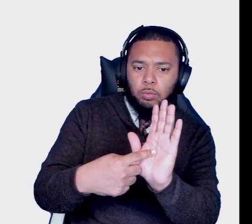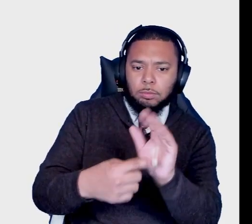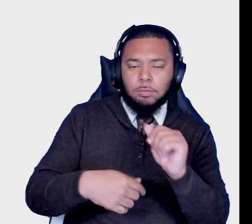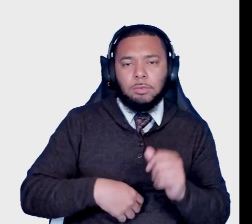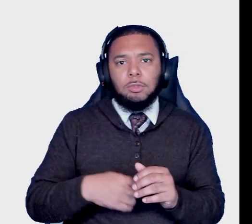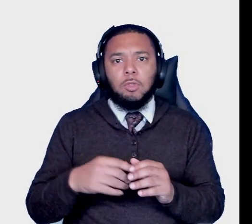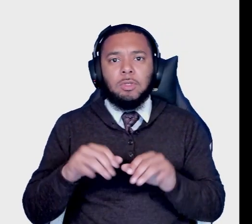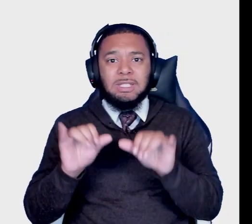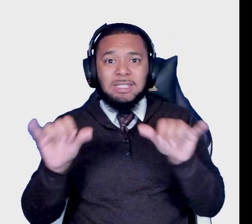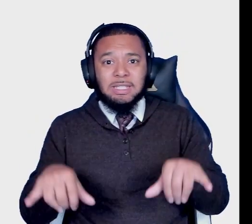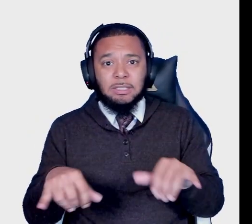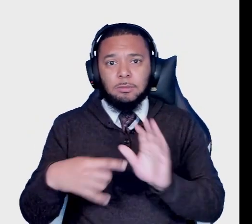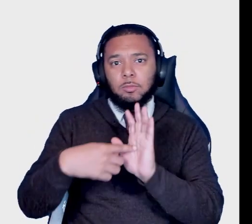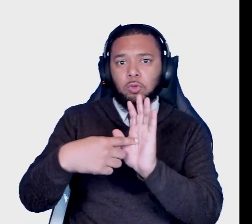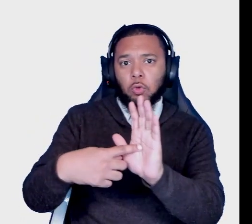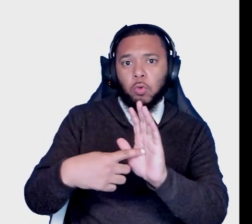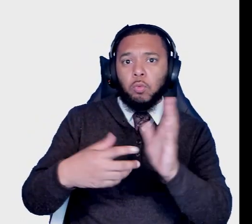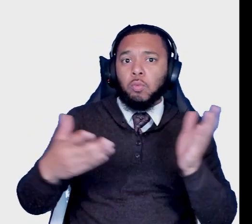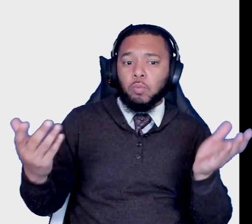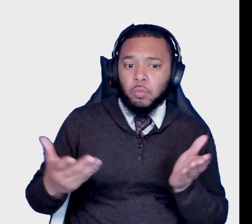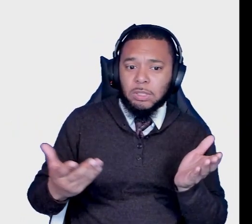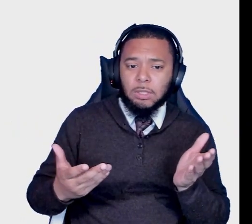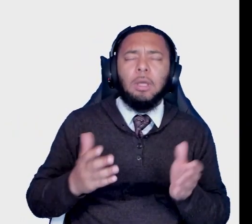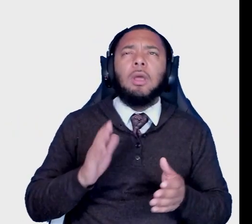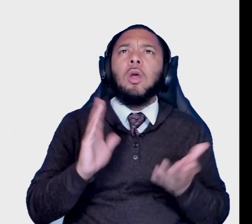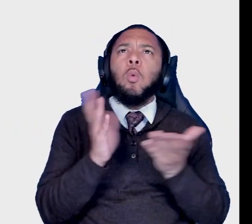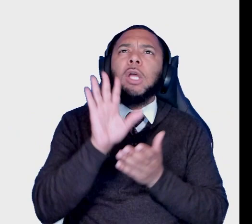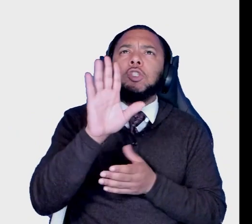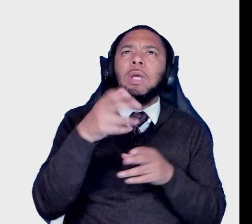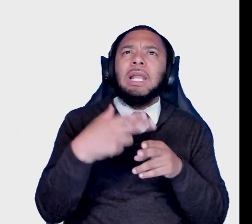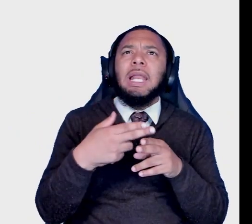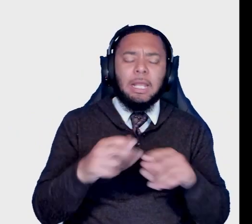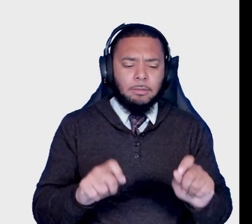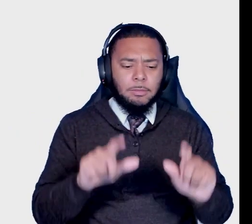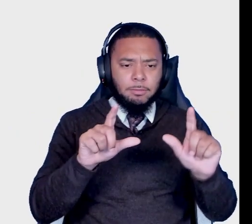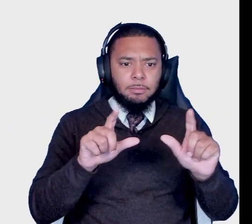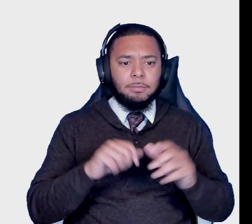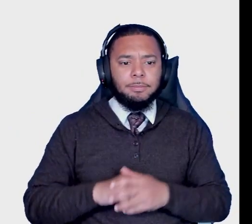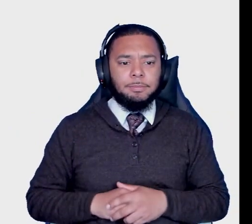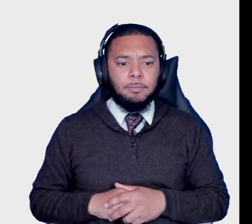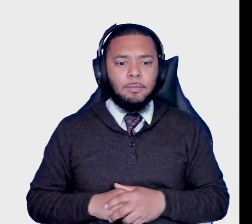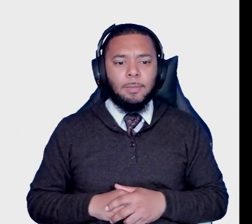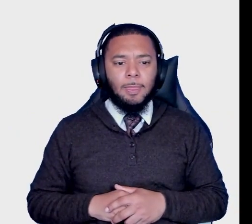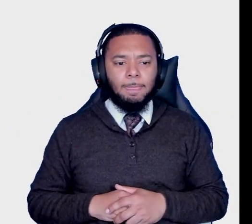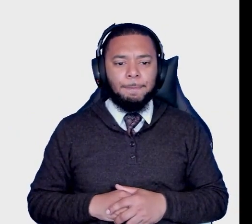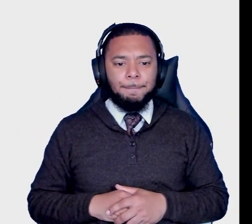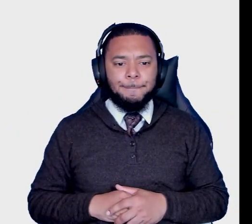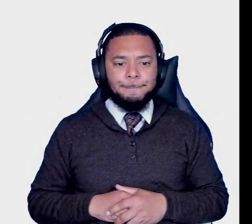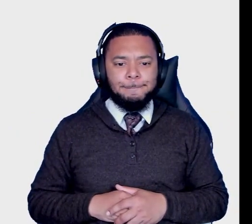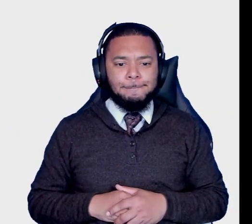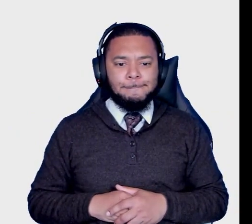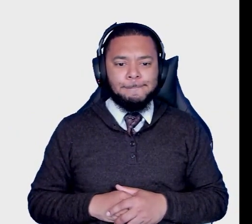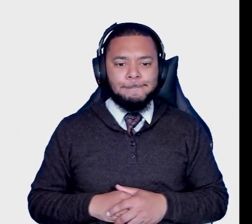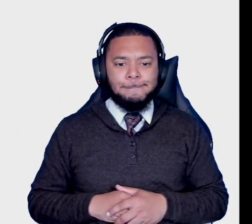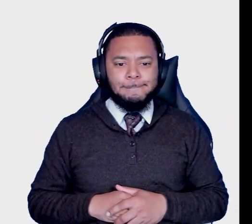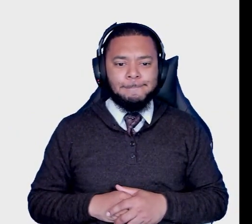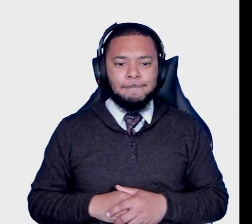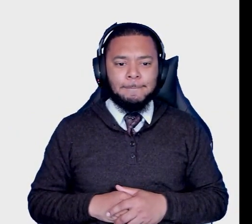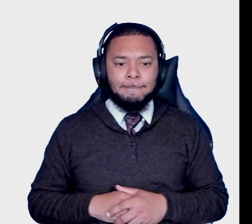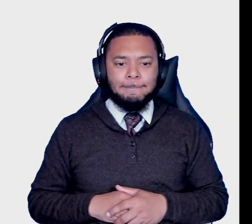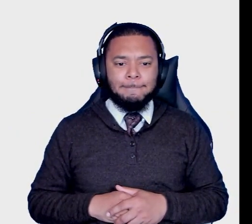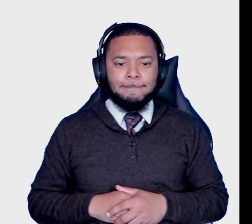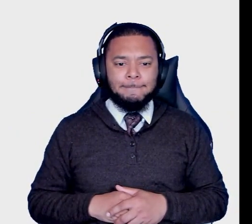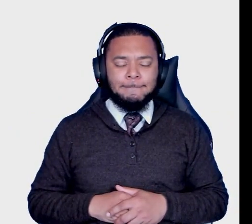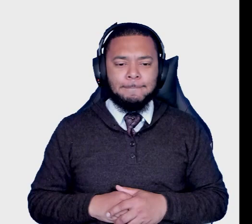Okay, this, I put a space after it, I put what is your name in quotation marks. This will